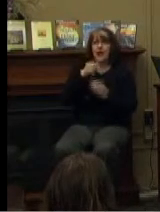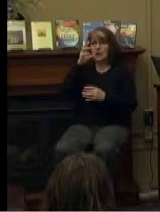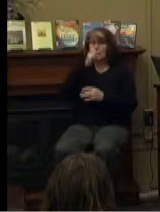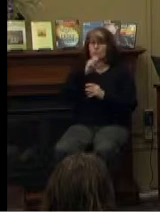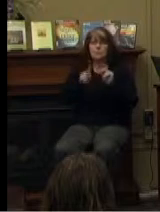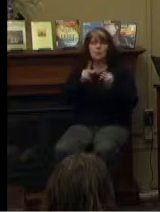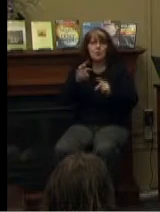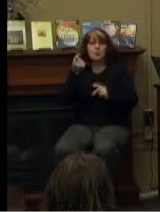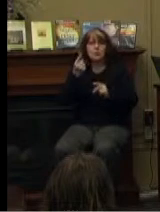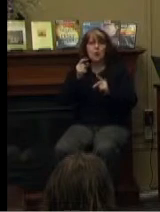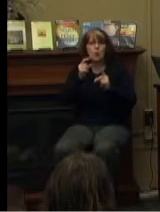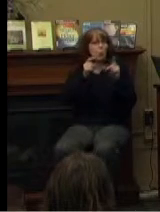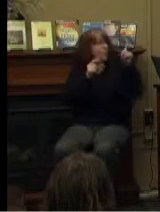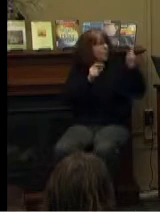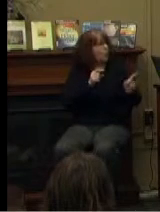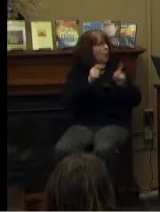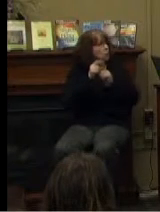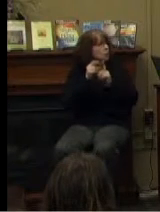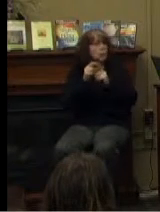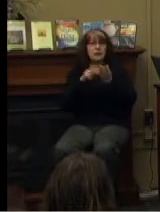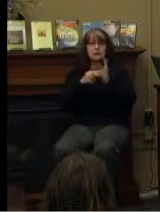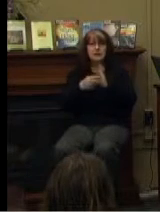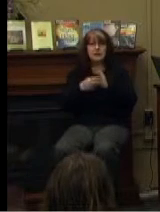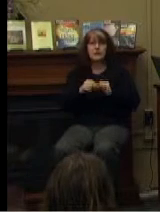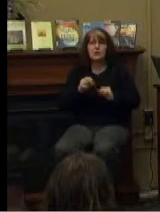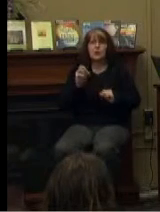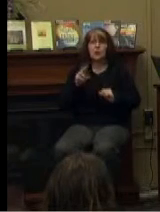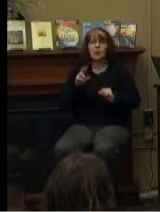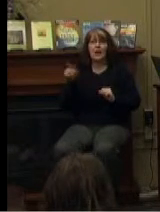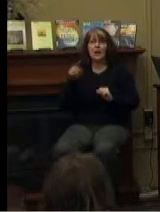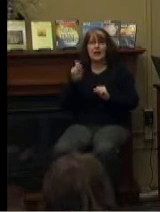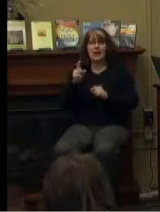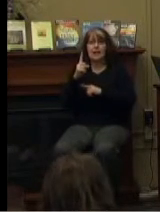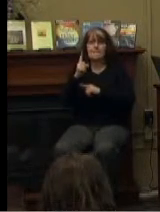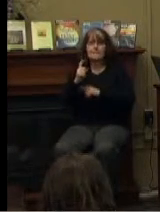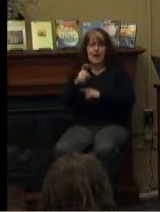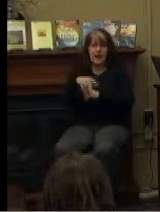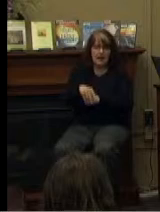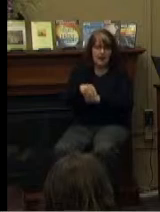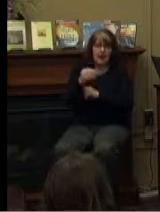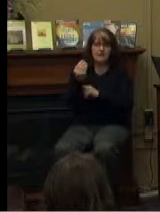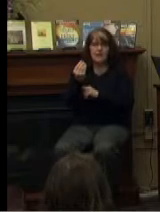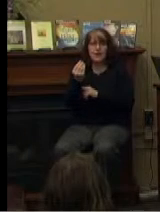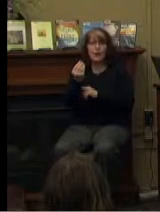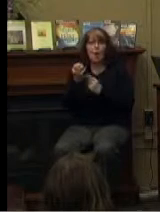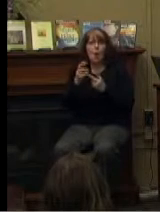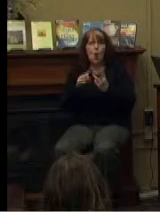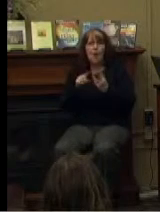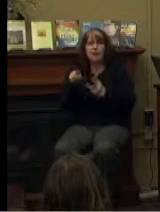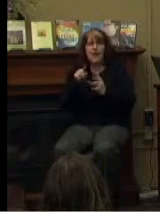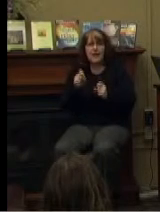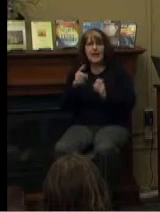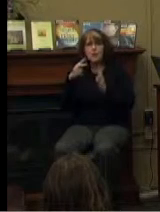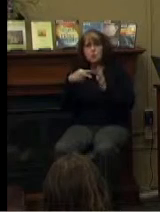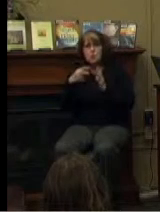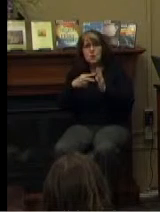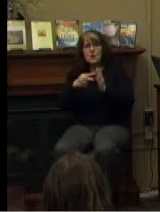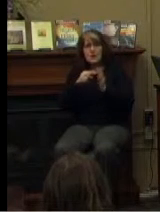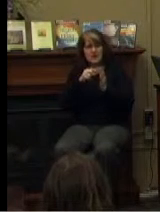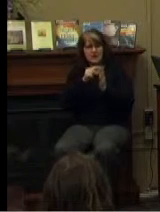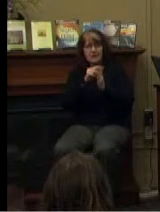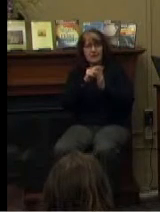mean, or they can actually bend and pick stuff up, or they can read what's on the paper. So many assumptions, and a lot